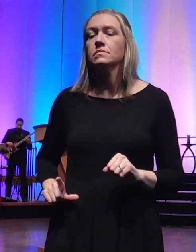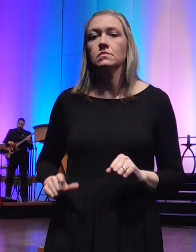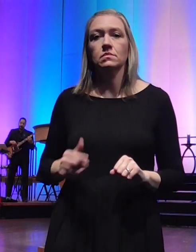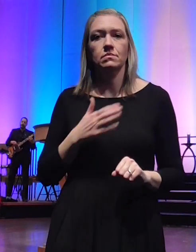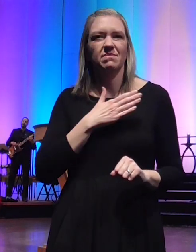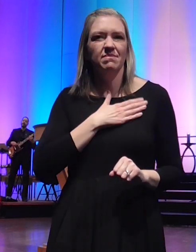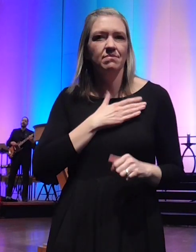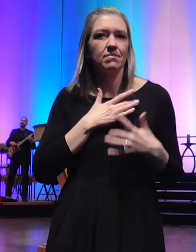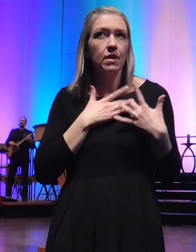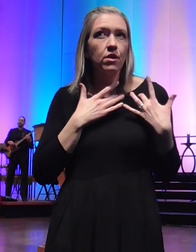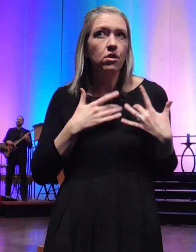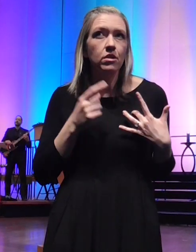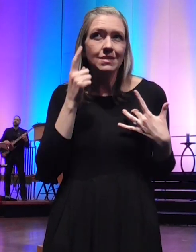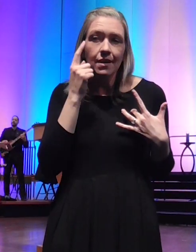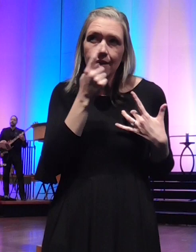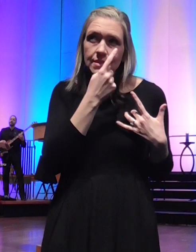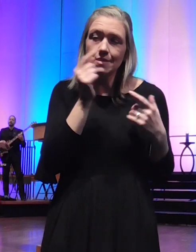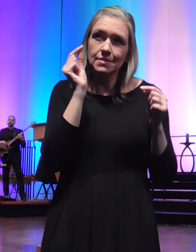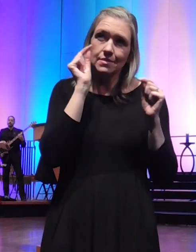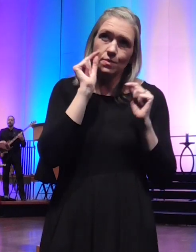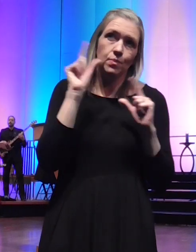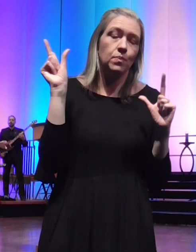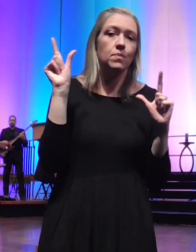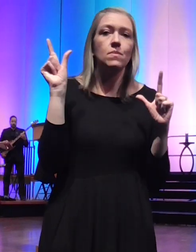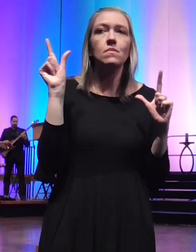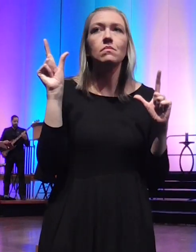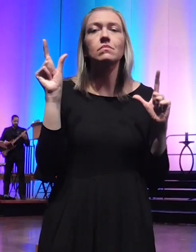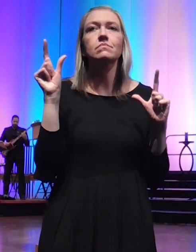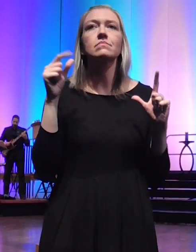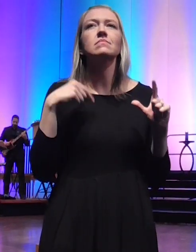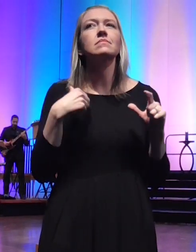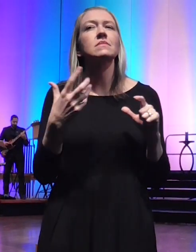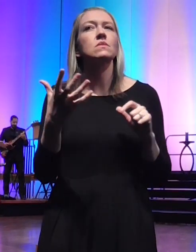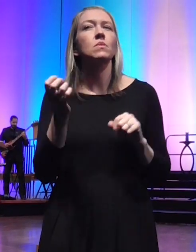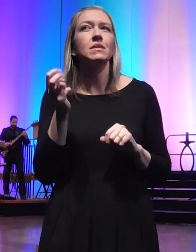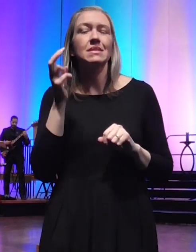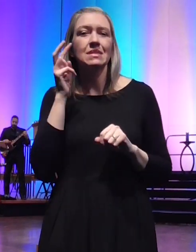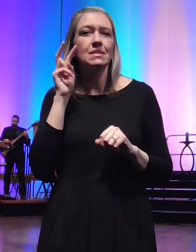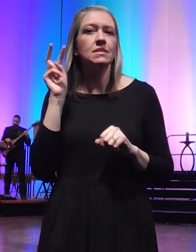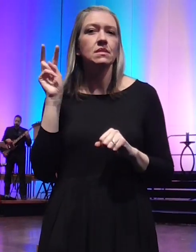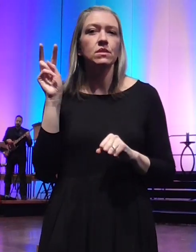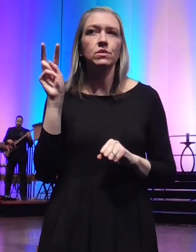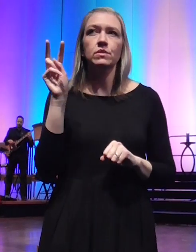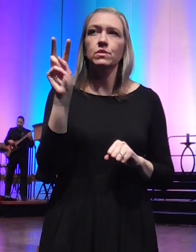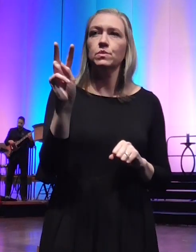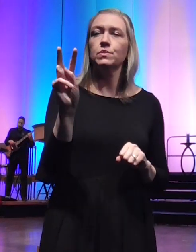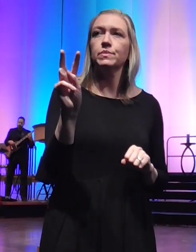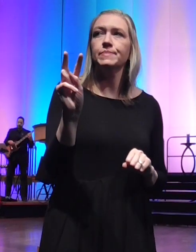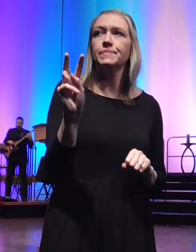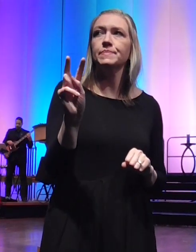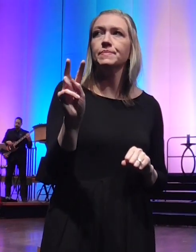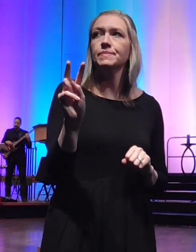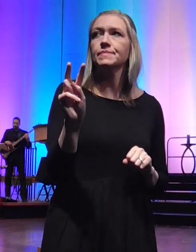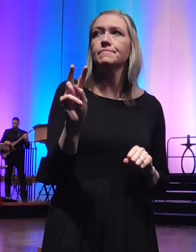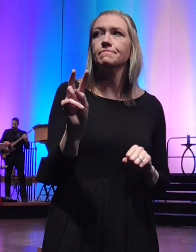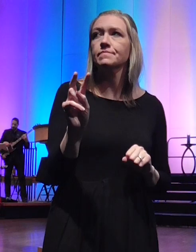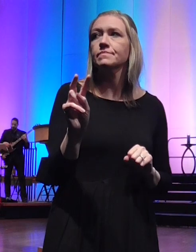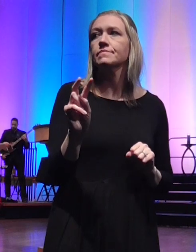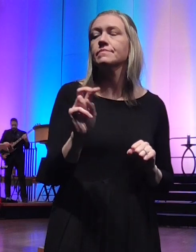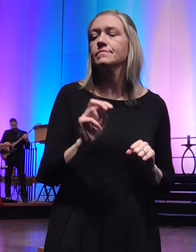Open the eyes of my heart. I want to see you.